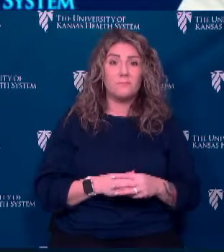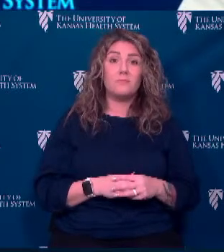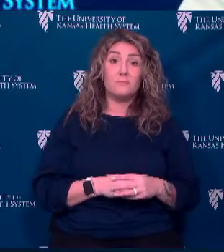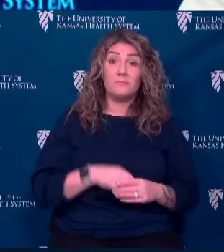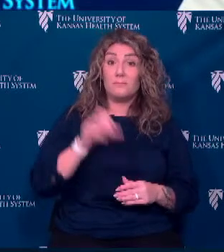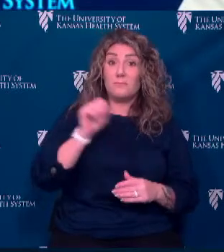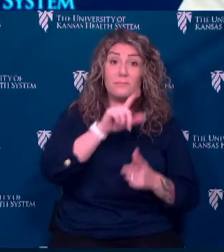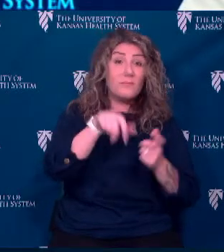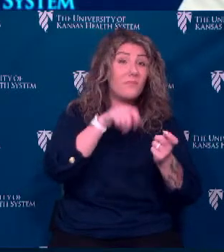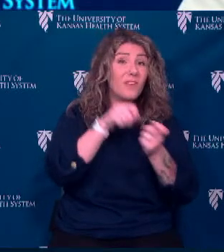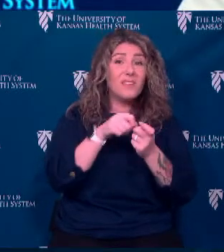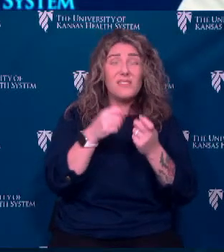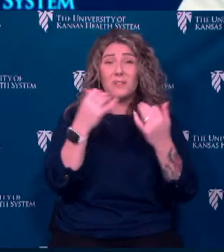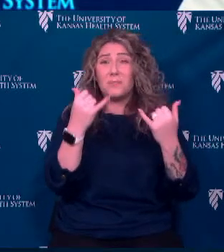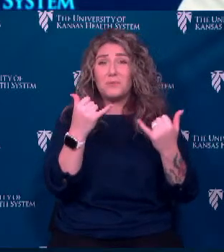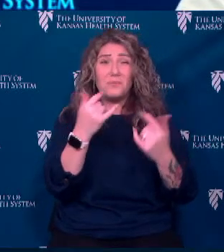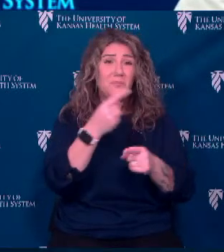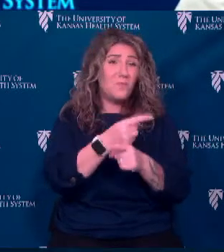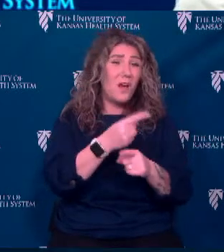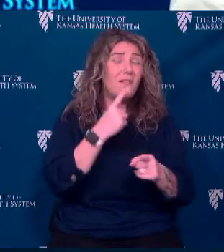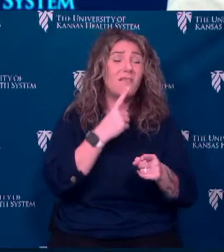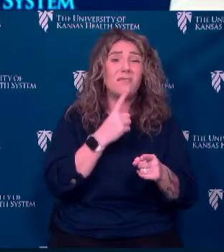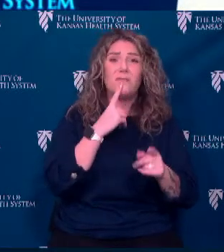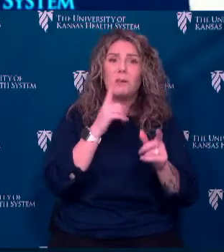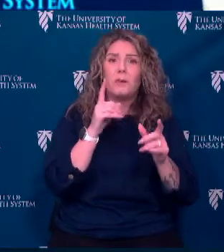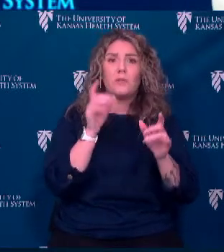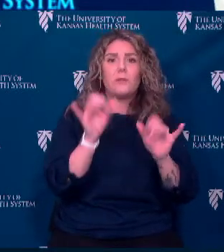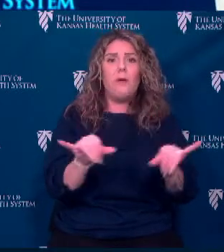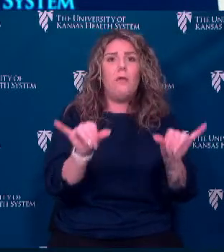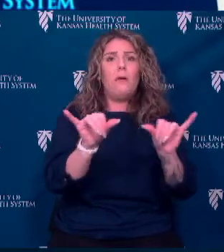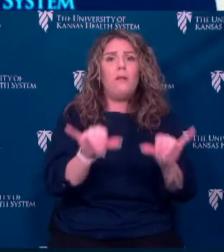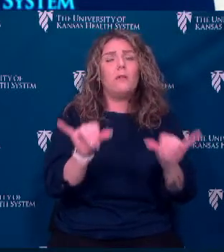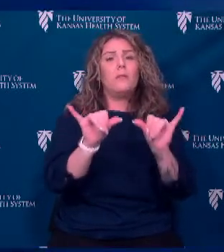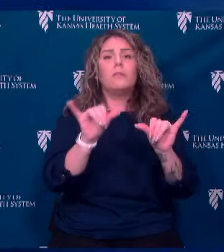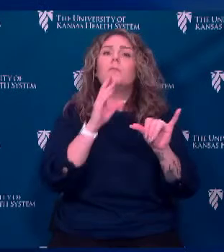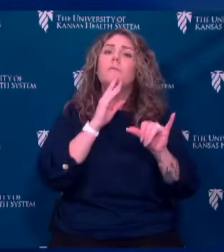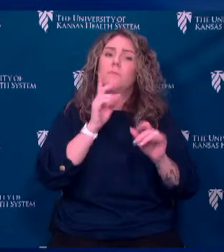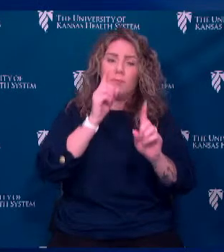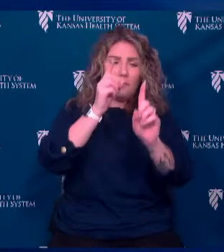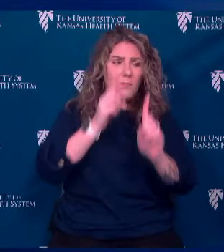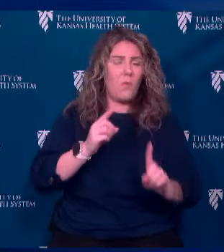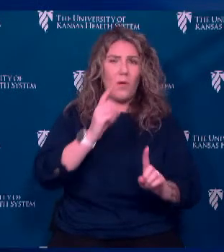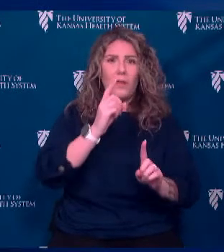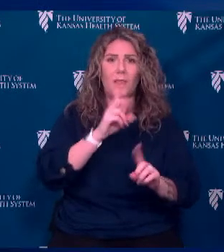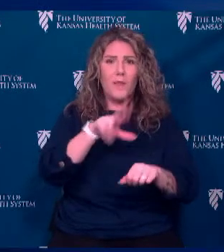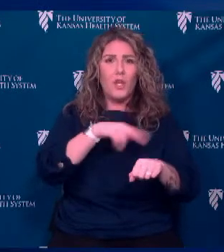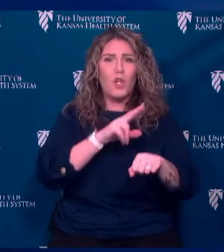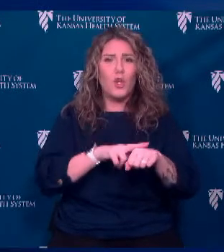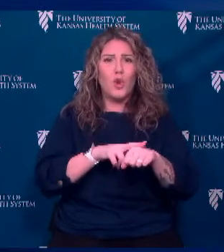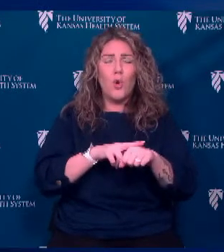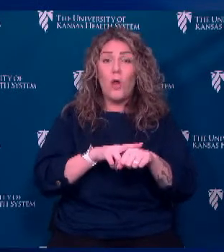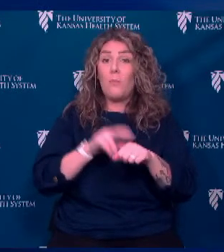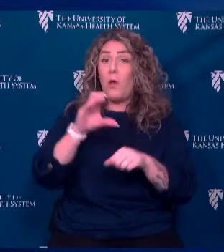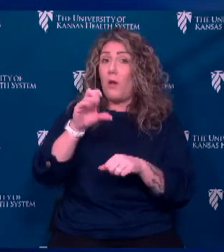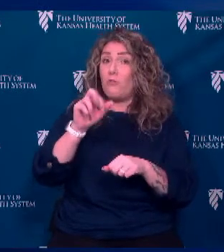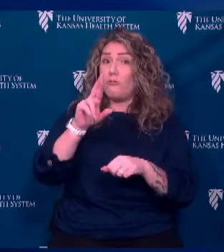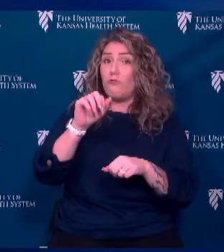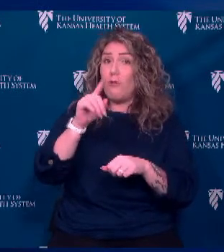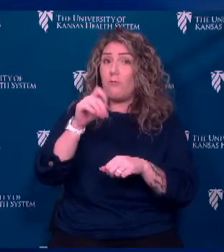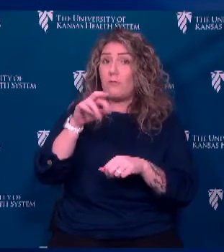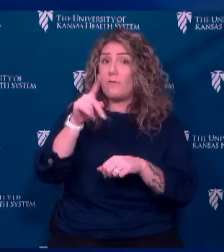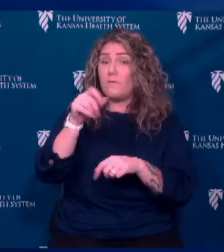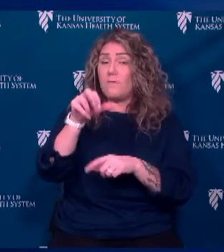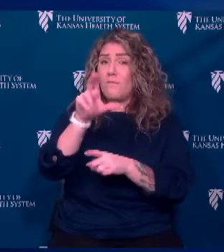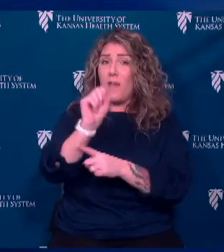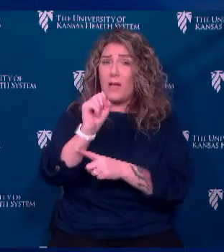exactly right. It just goes on. And to your point, the normal coronavirus just doesn't cause many deaths at all. And this one is not the